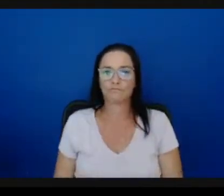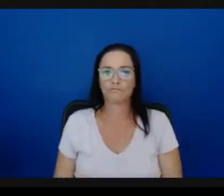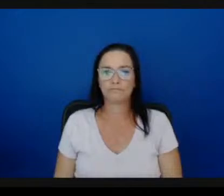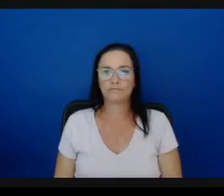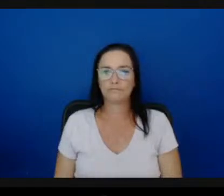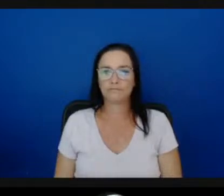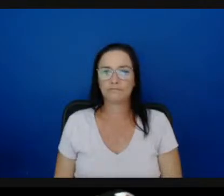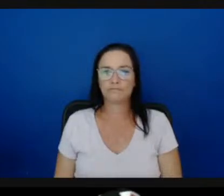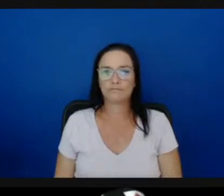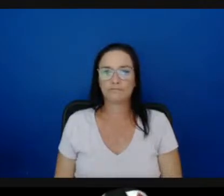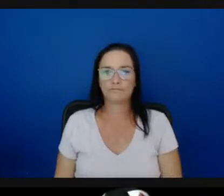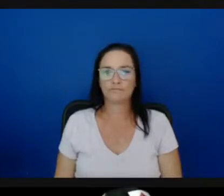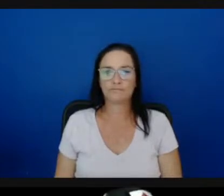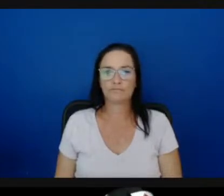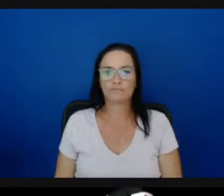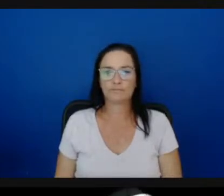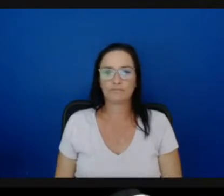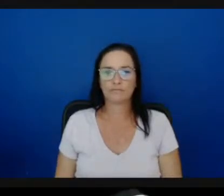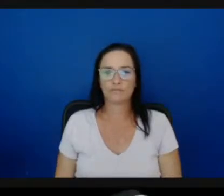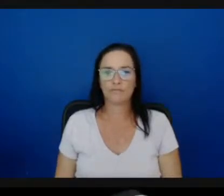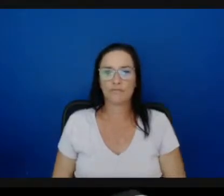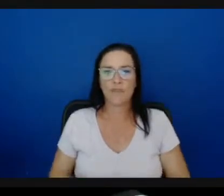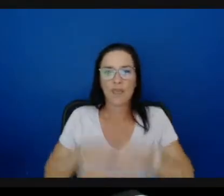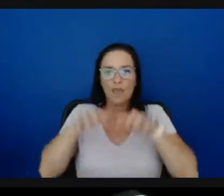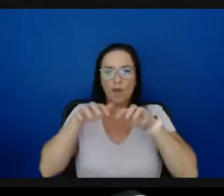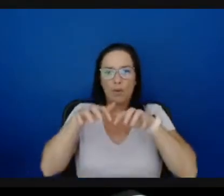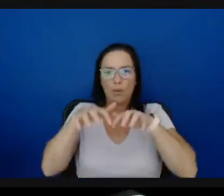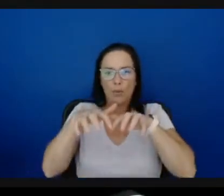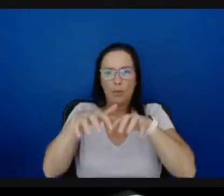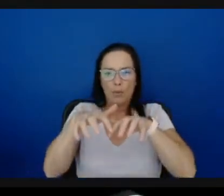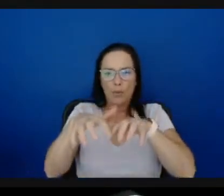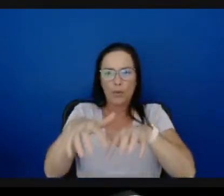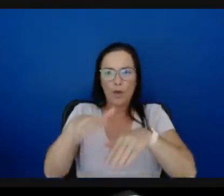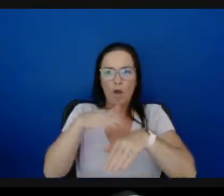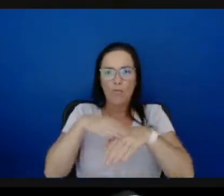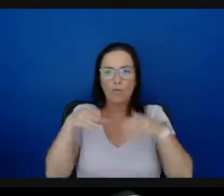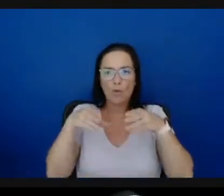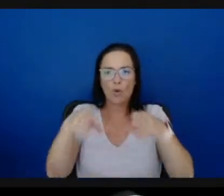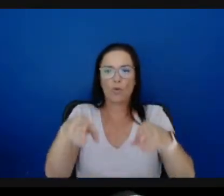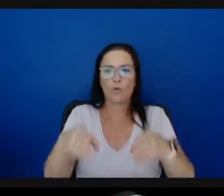The lava flow pours onto a paved road.